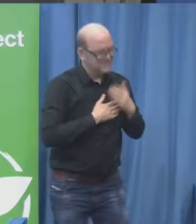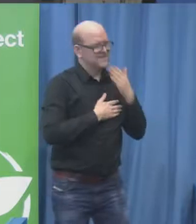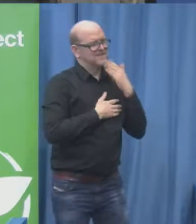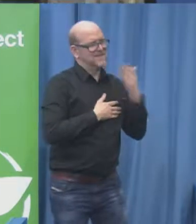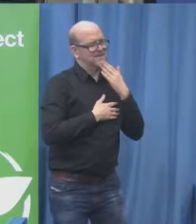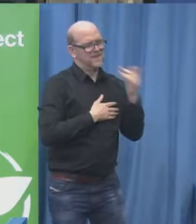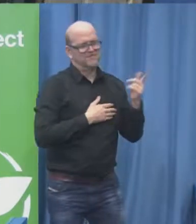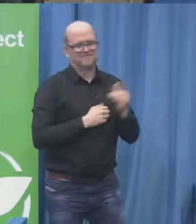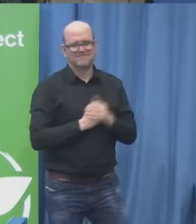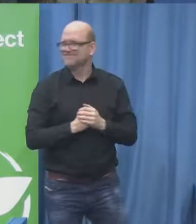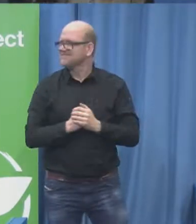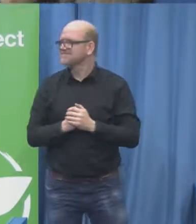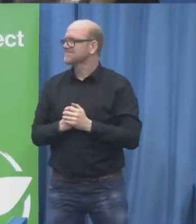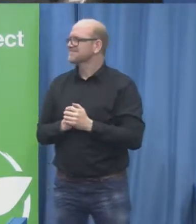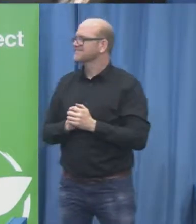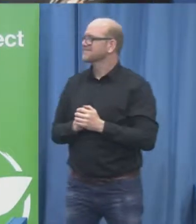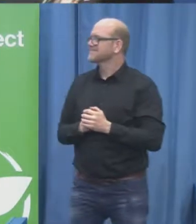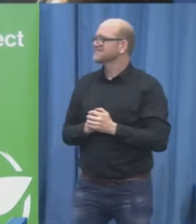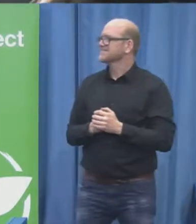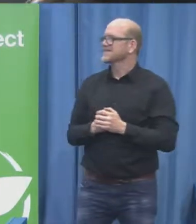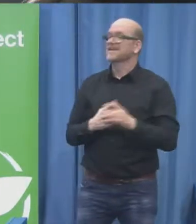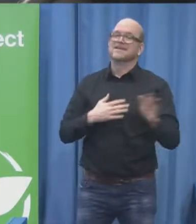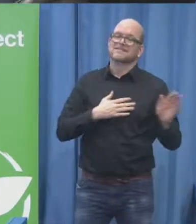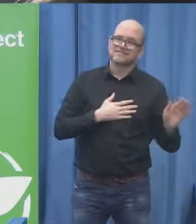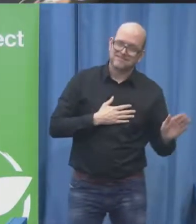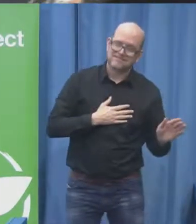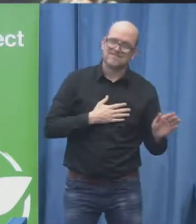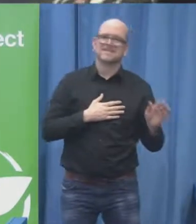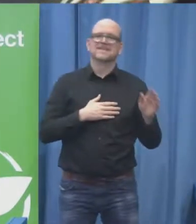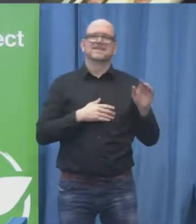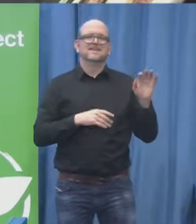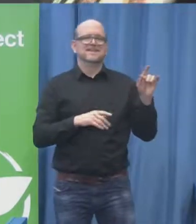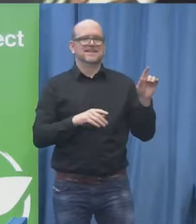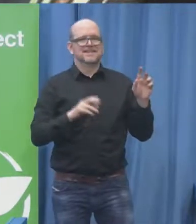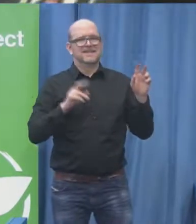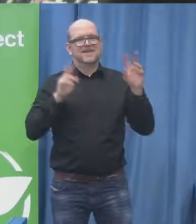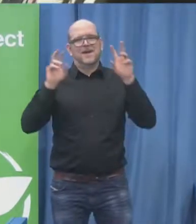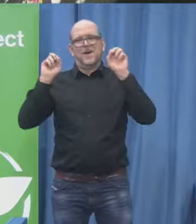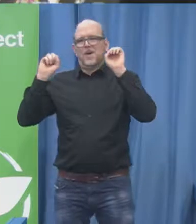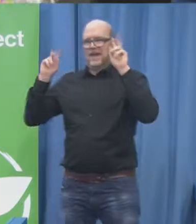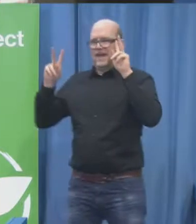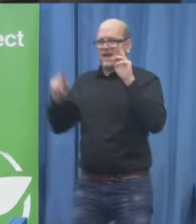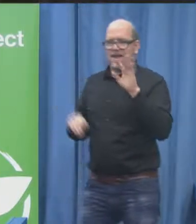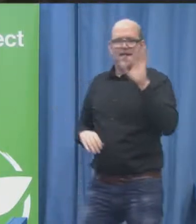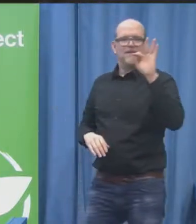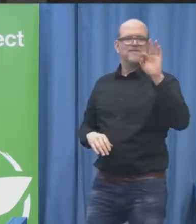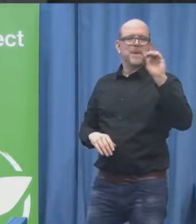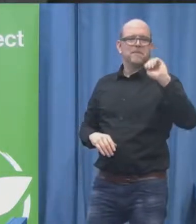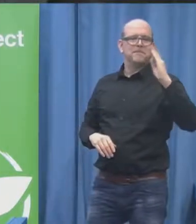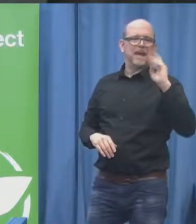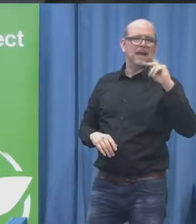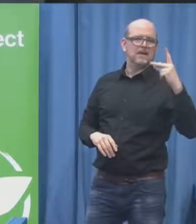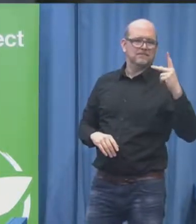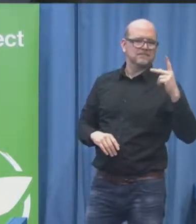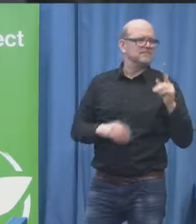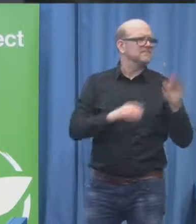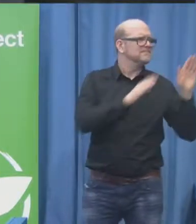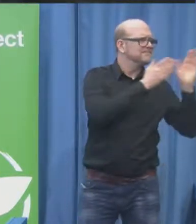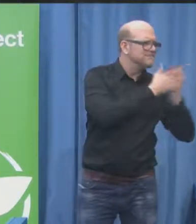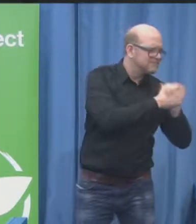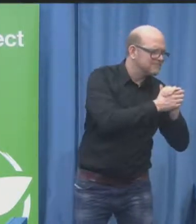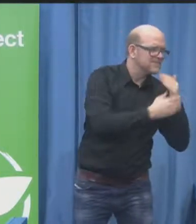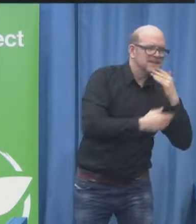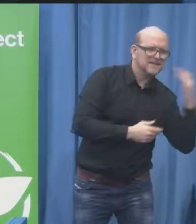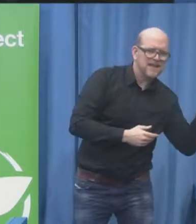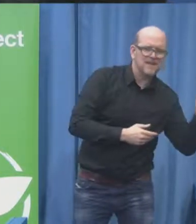we also want to thank, of course, Mr. Famebeck. Yes. So, Mr. Famebeck, please also stay as you are, very dynamic, progressive leader of